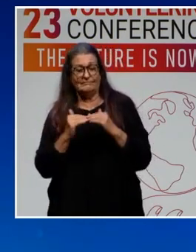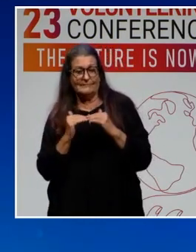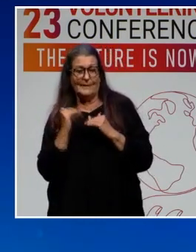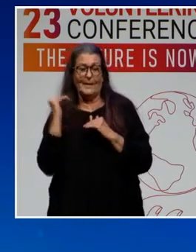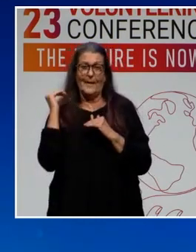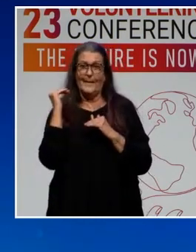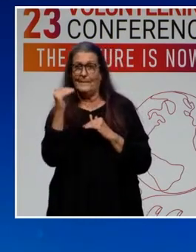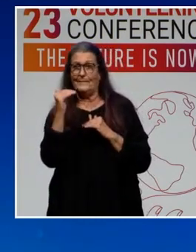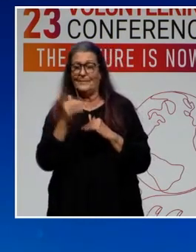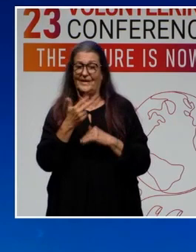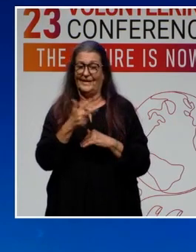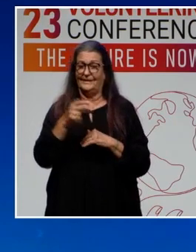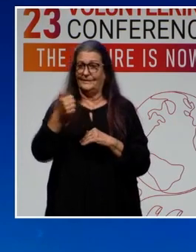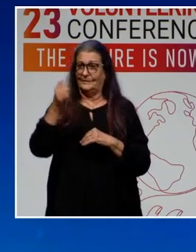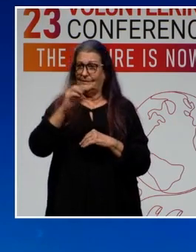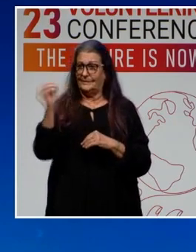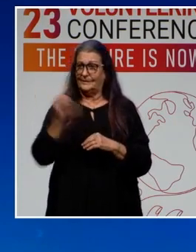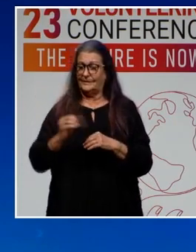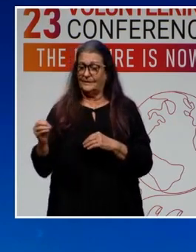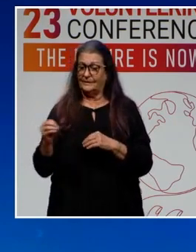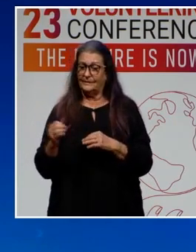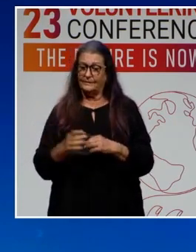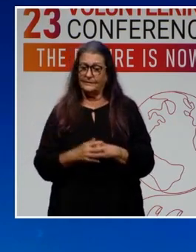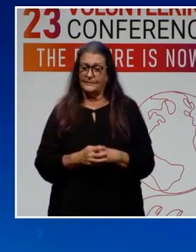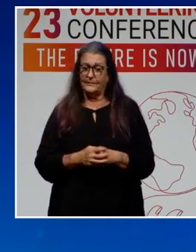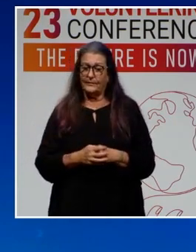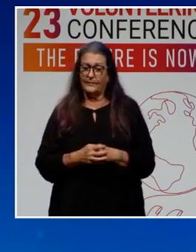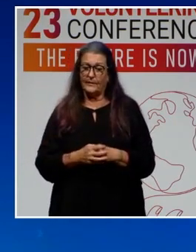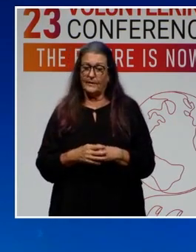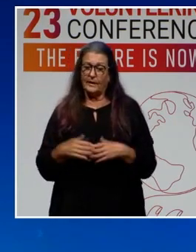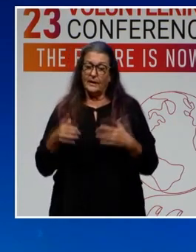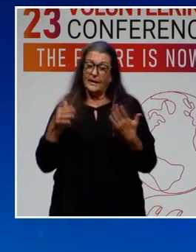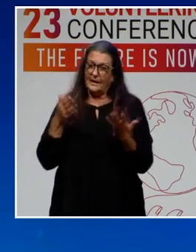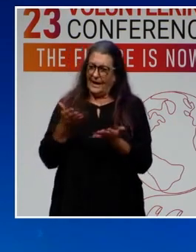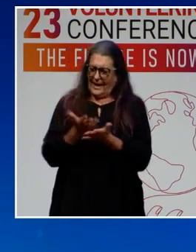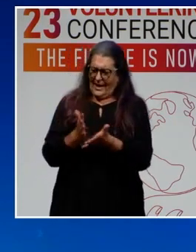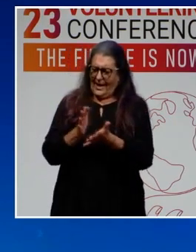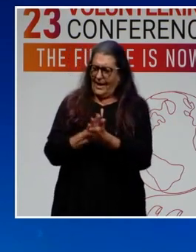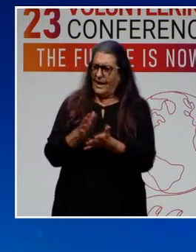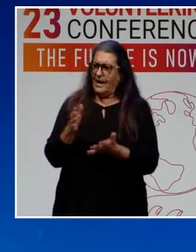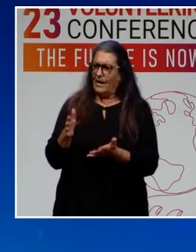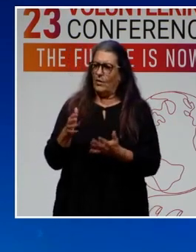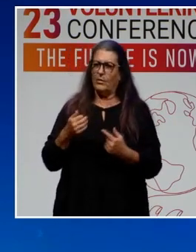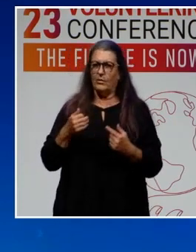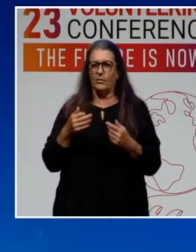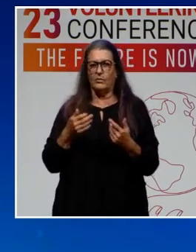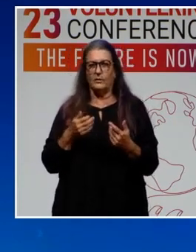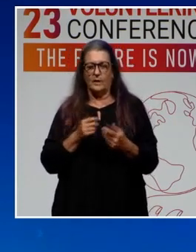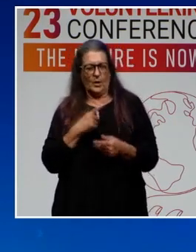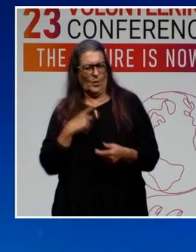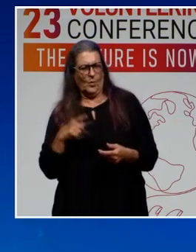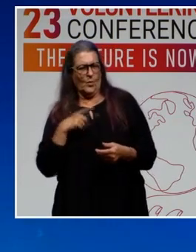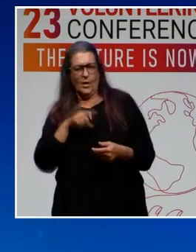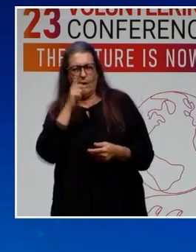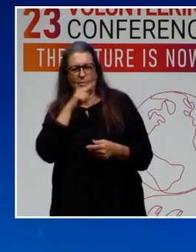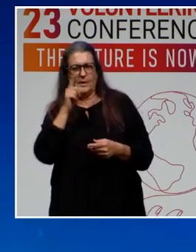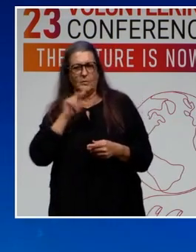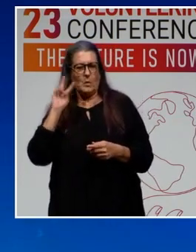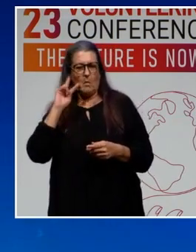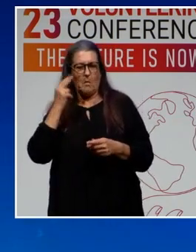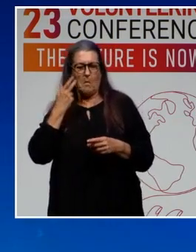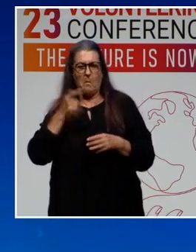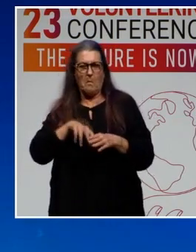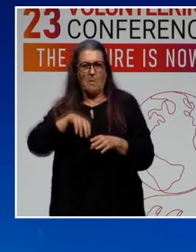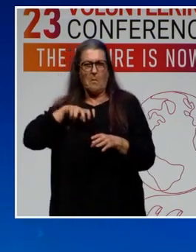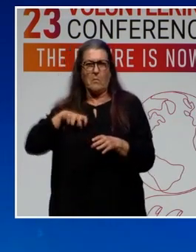need by tapping into some of the fundamental drivers of why people choose to volunteer and the conditions that